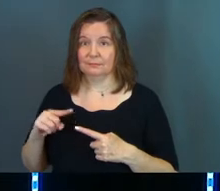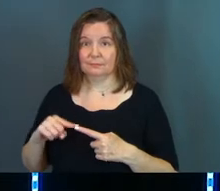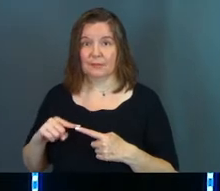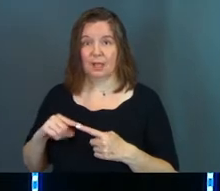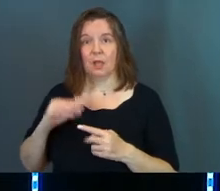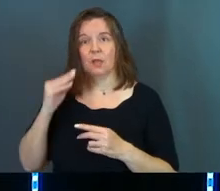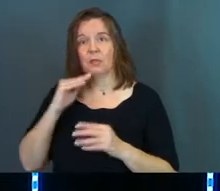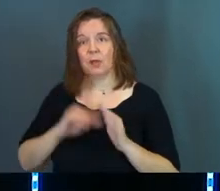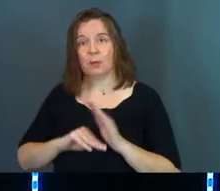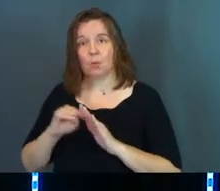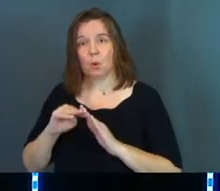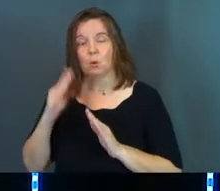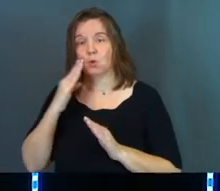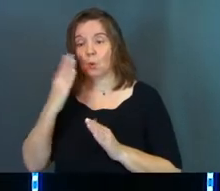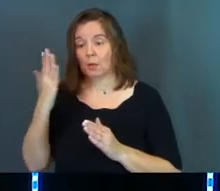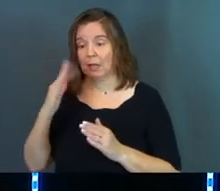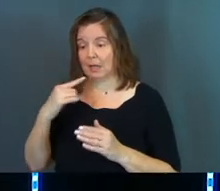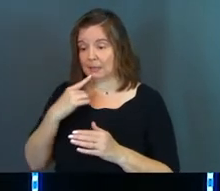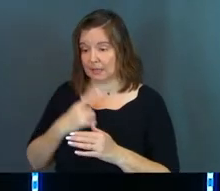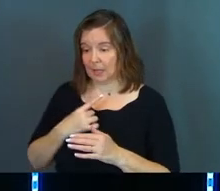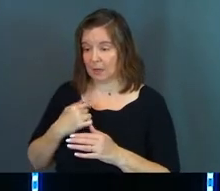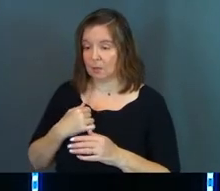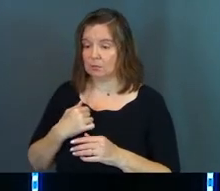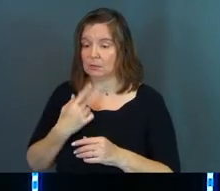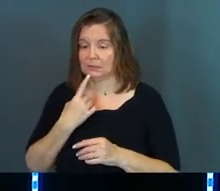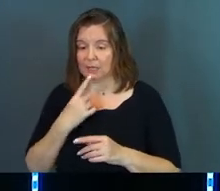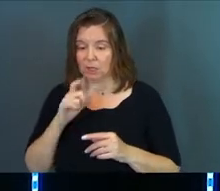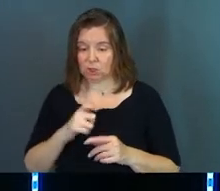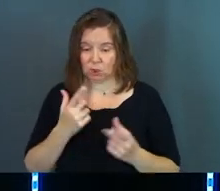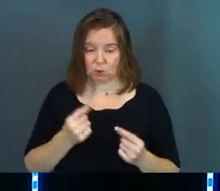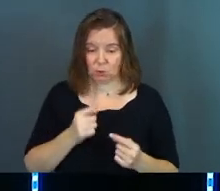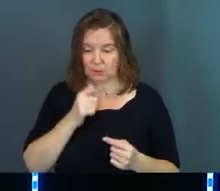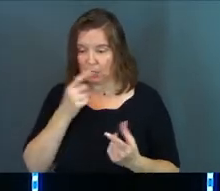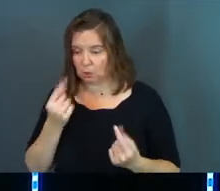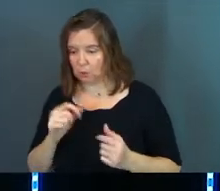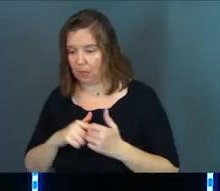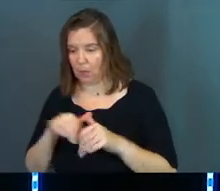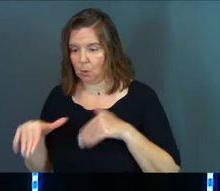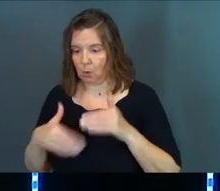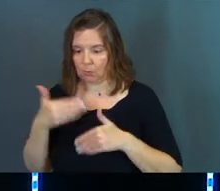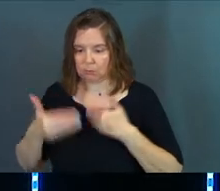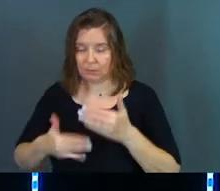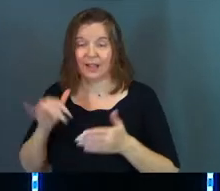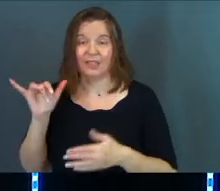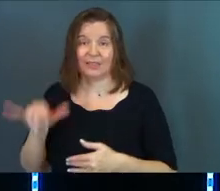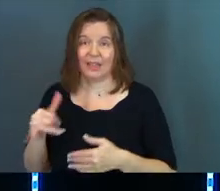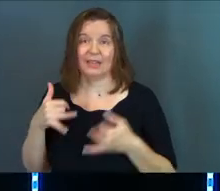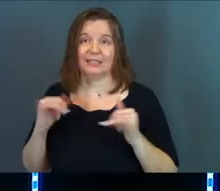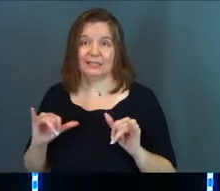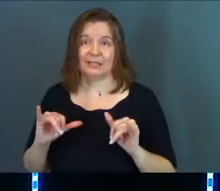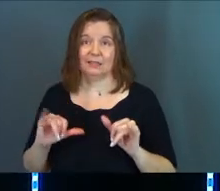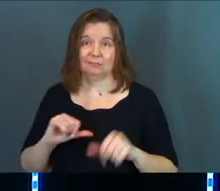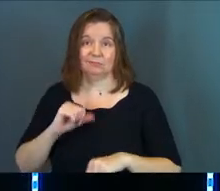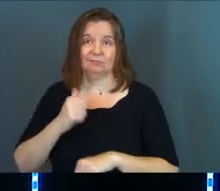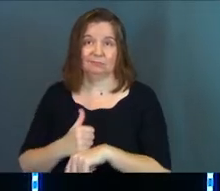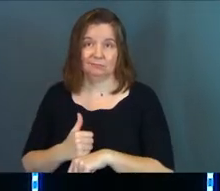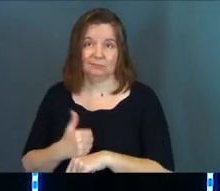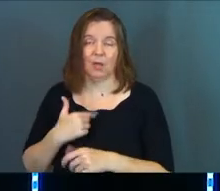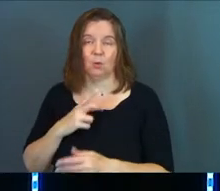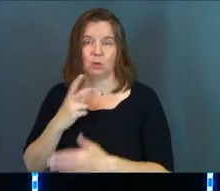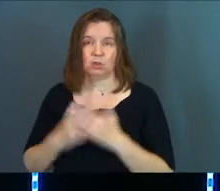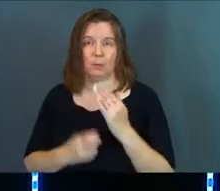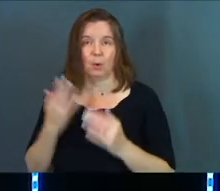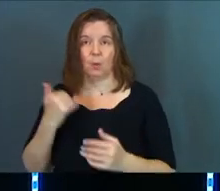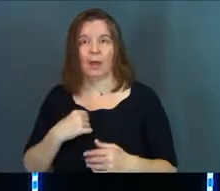knowing here's what God says, here's the commands of what I should do, what I shouldn't do, and how to walk these out the right way. That still flows in, and we're going to jump